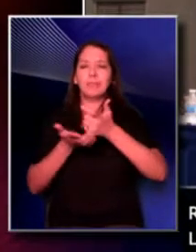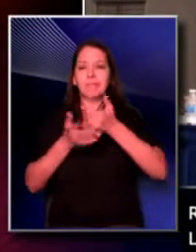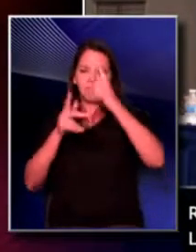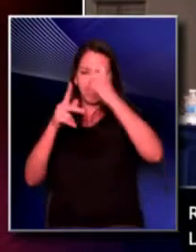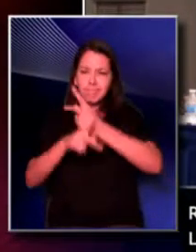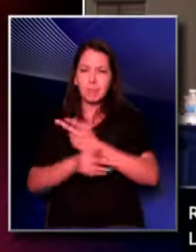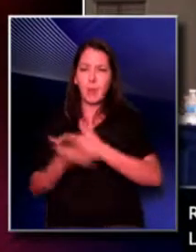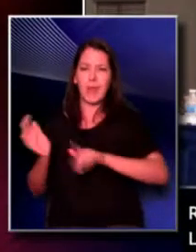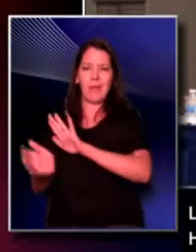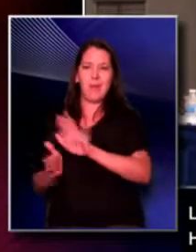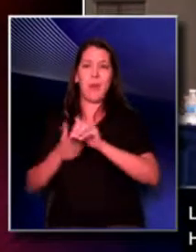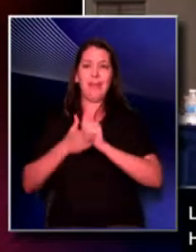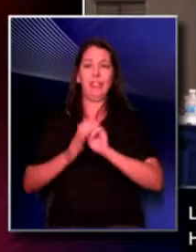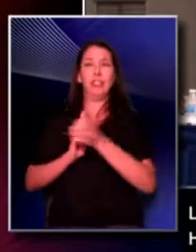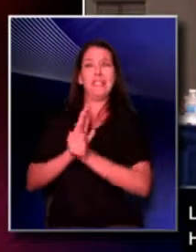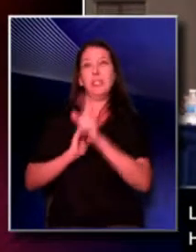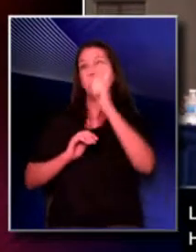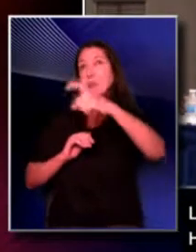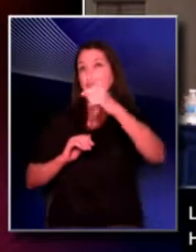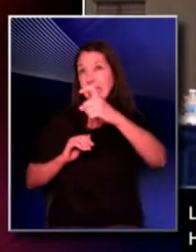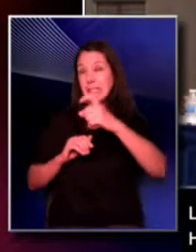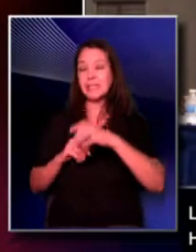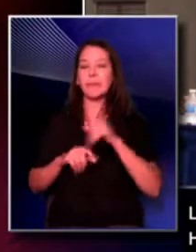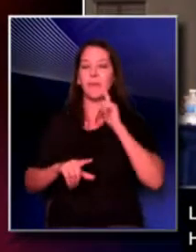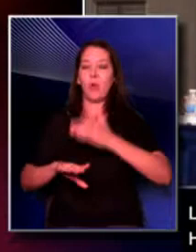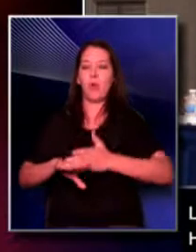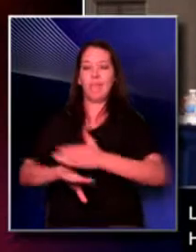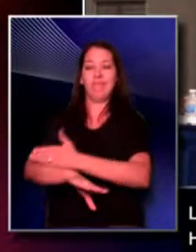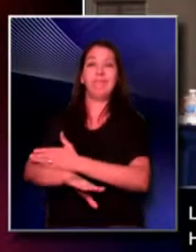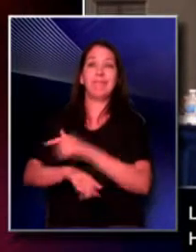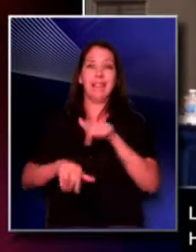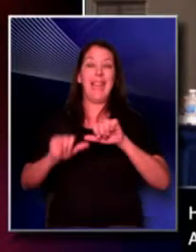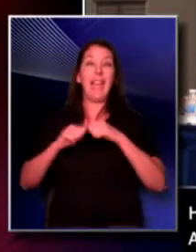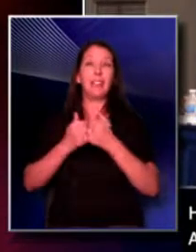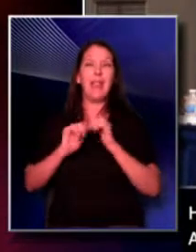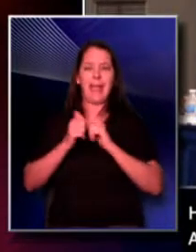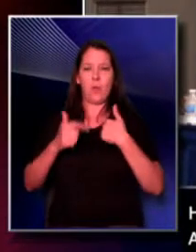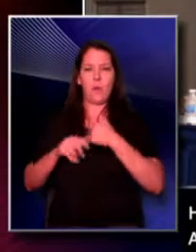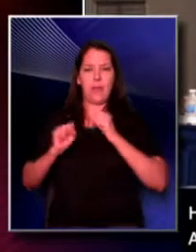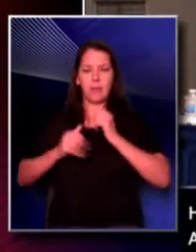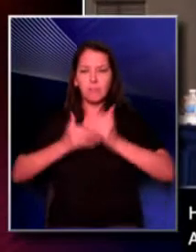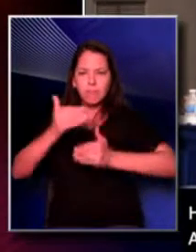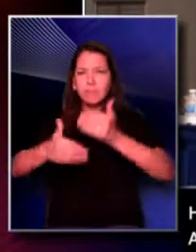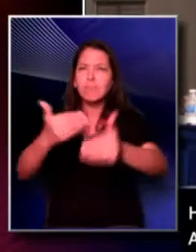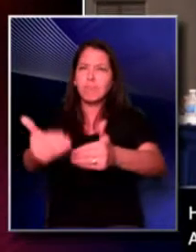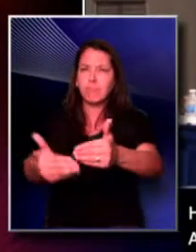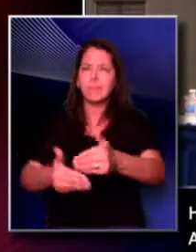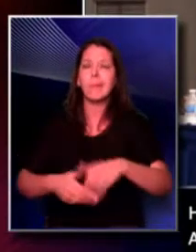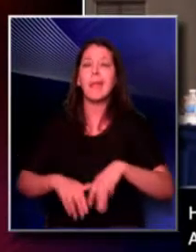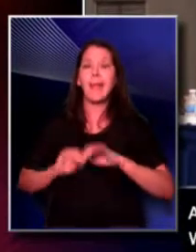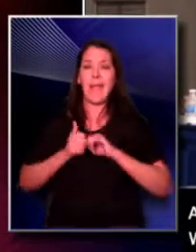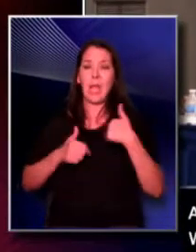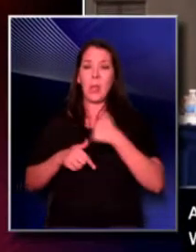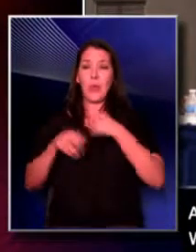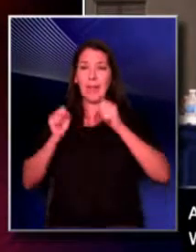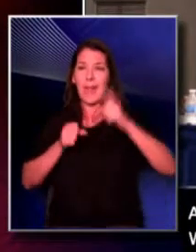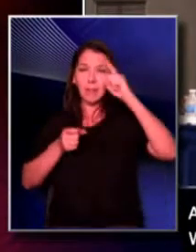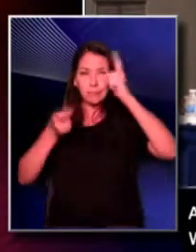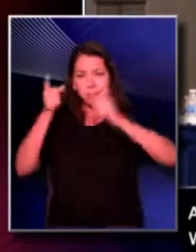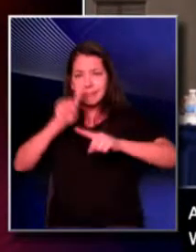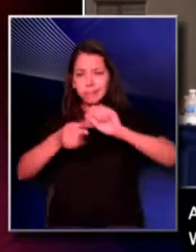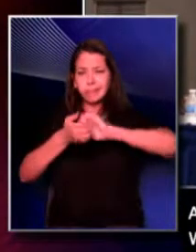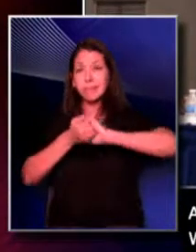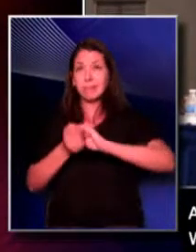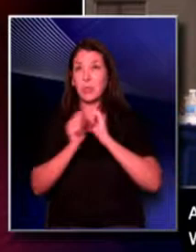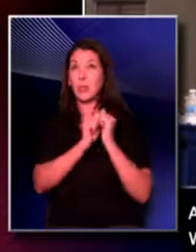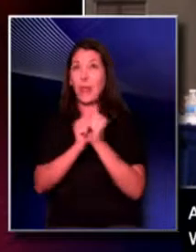to be able to move this agency forward, and how do we work together collaboratively. And that